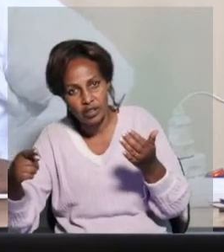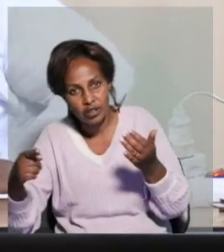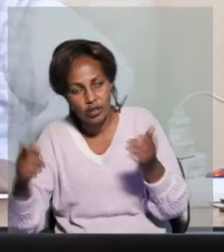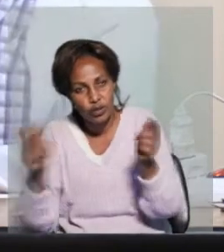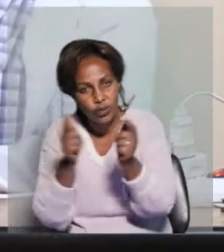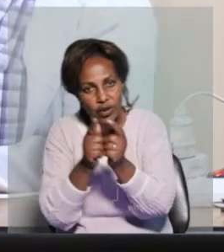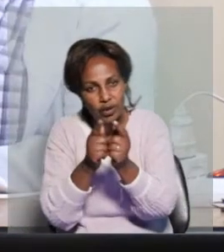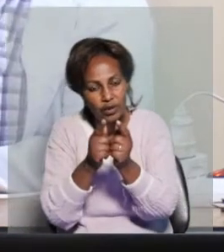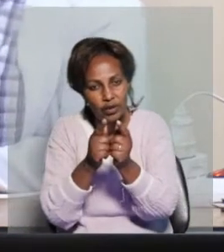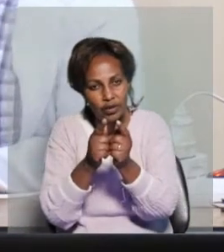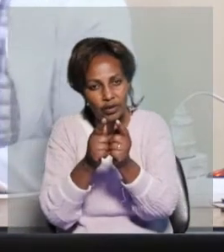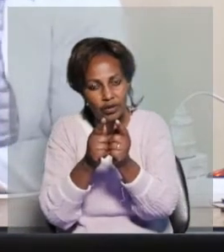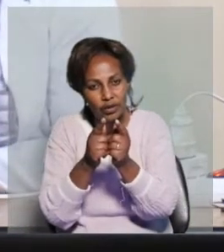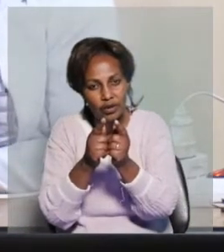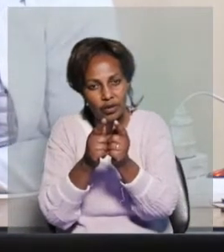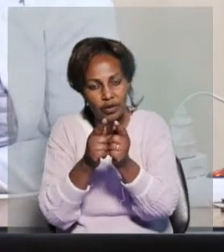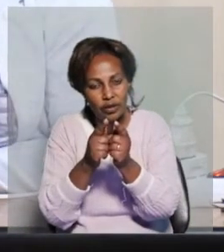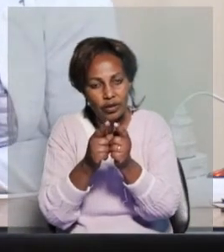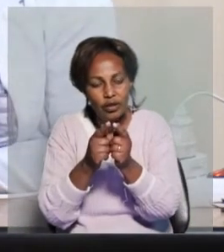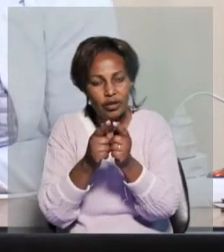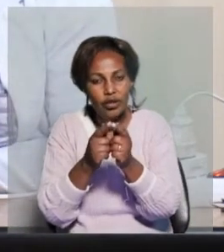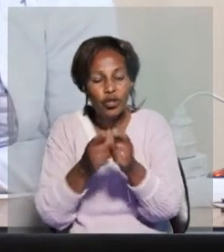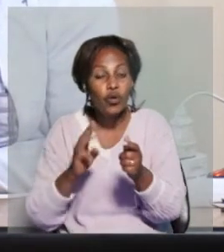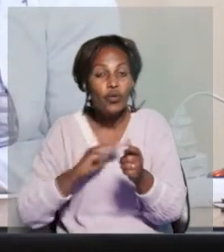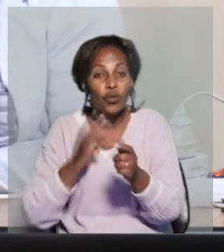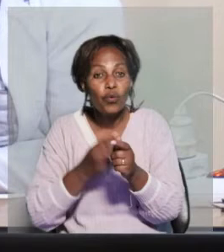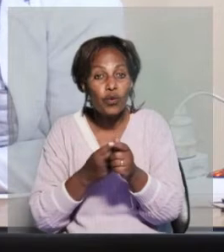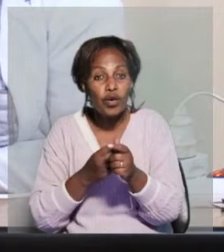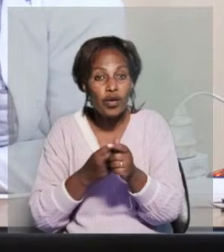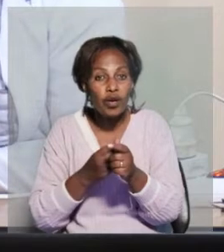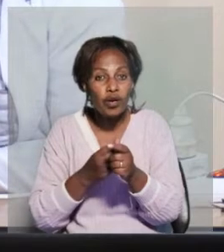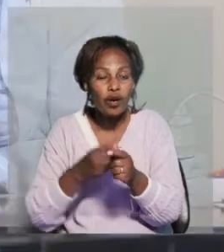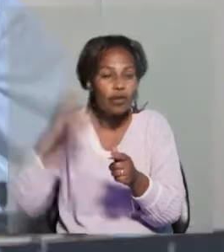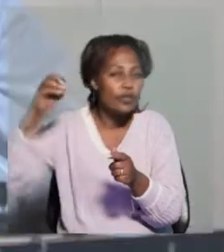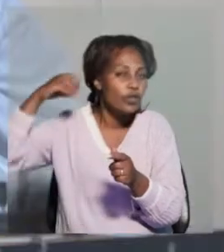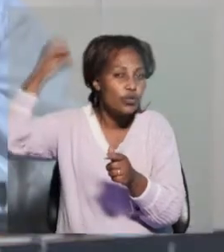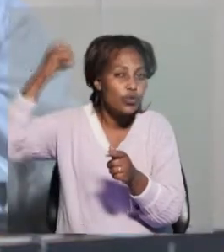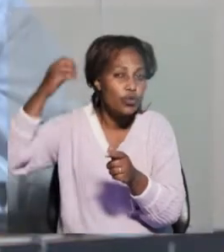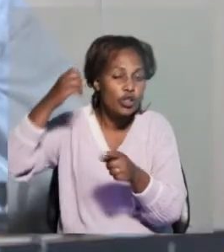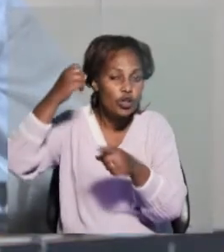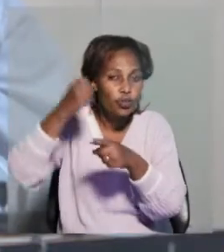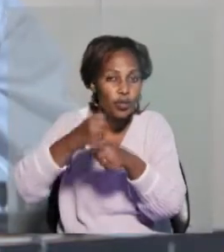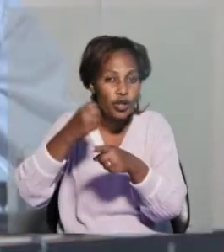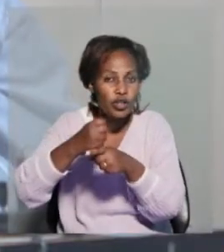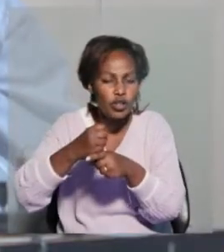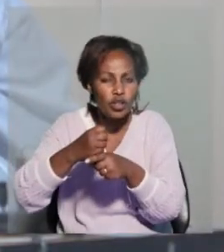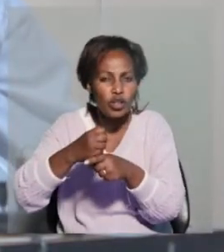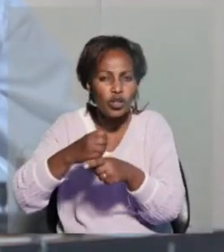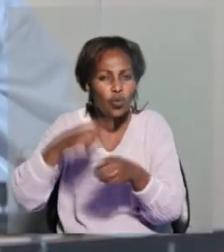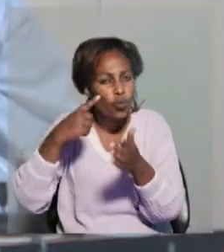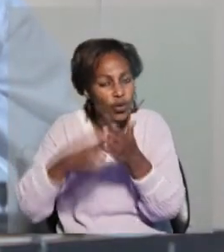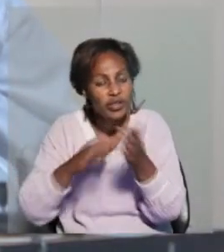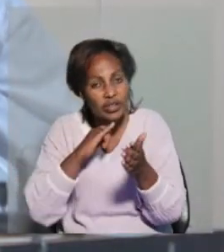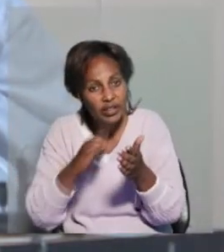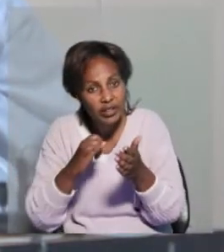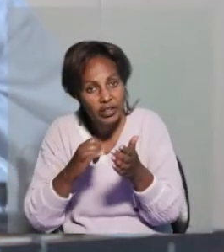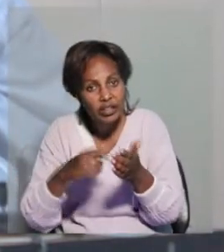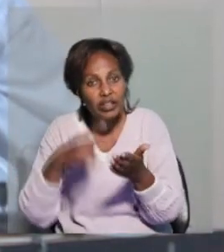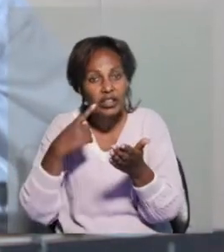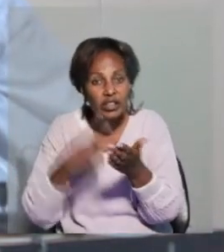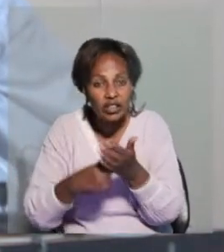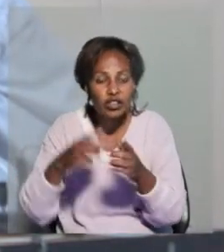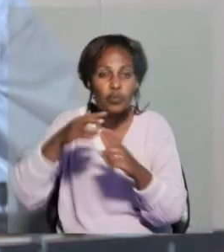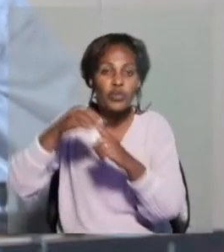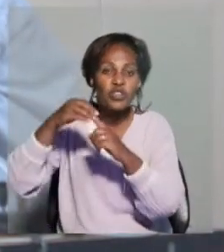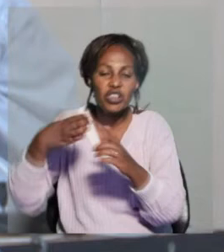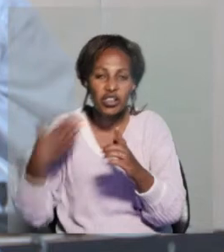there. Okay, we have a solar panel here. What is a solar panel? It is a special